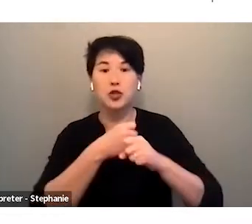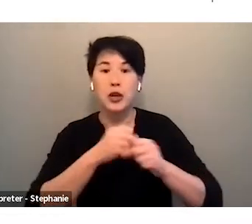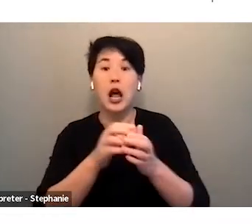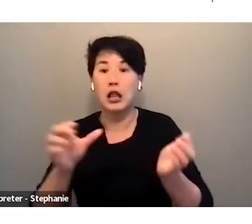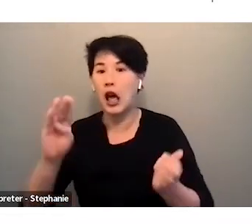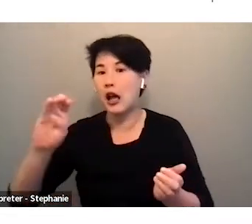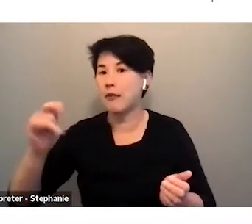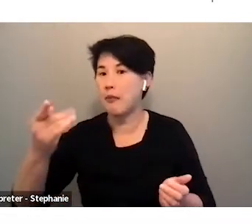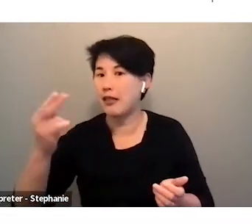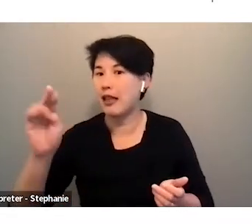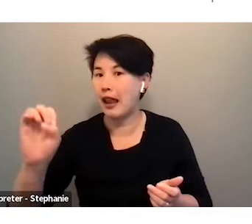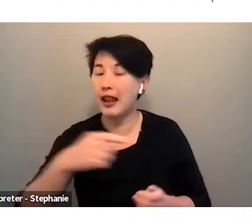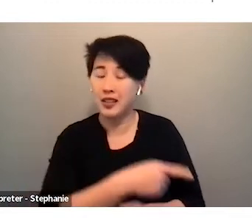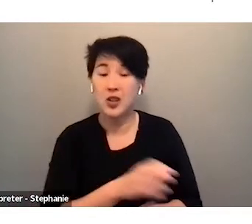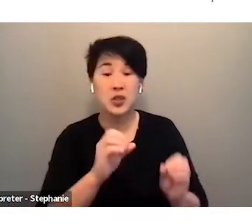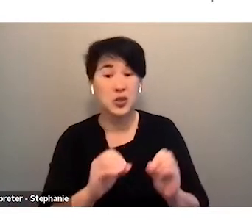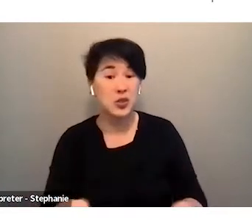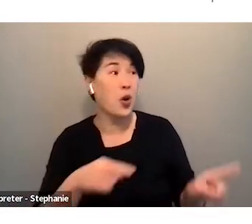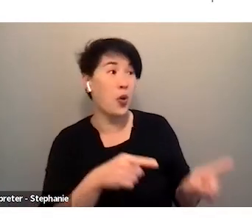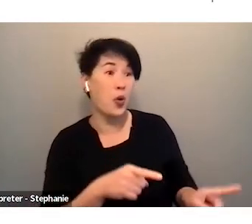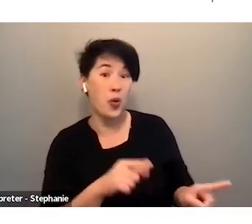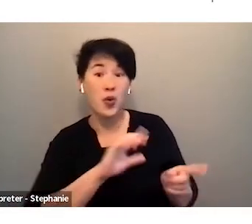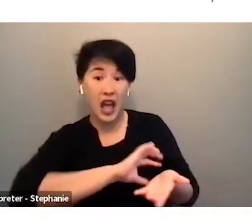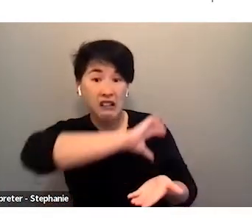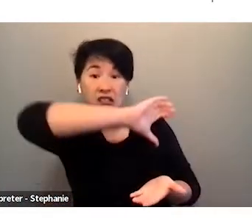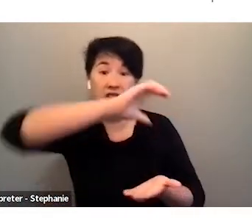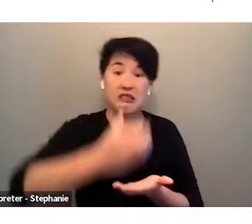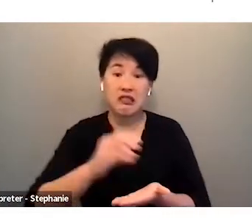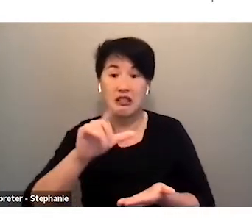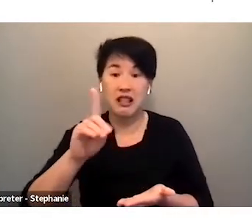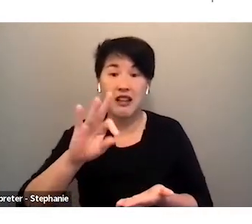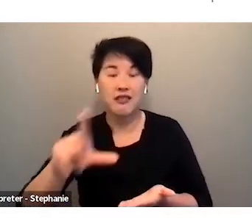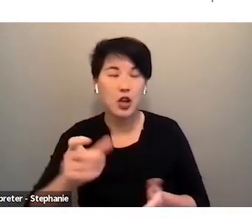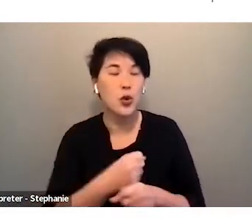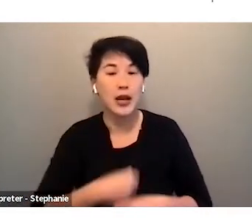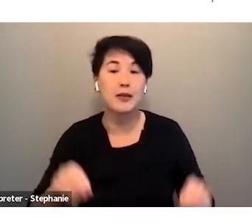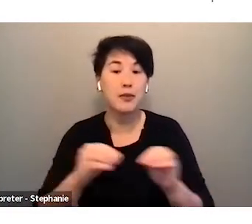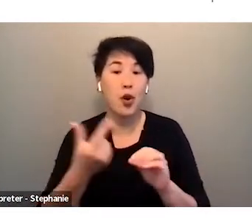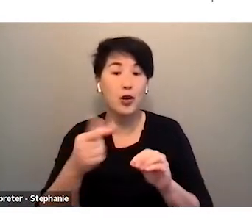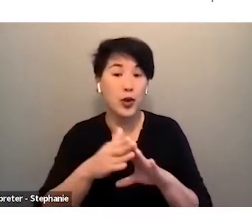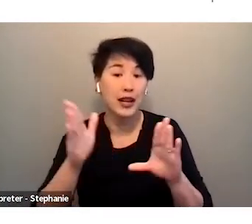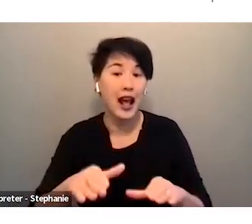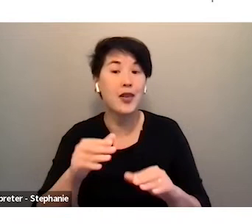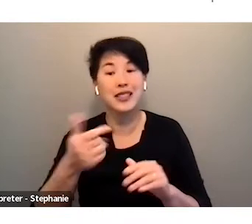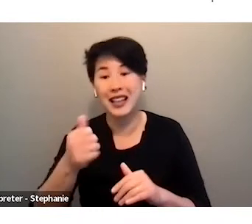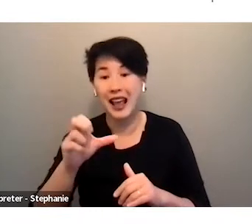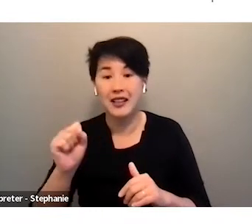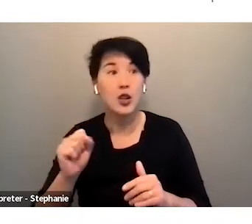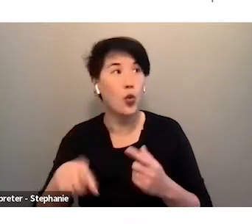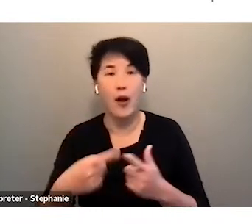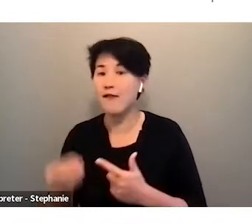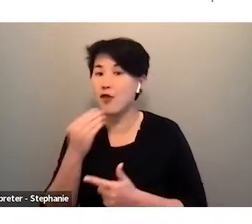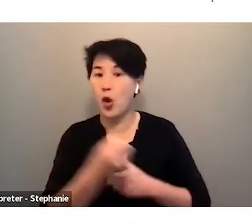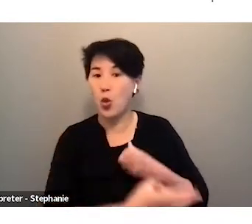conditions, we're actually creating more greenhouse gases by sending our food waste there. So Charlotte and I asked the question of, what if